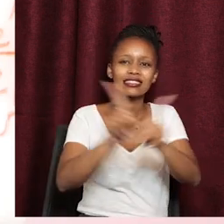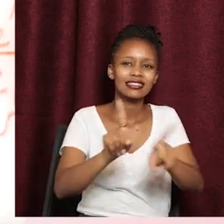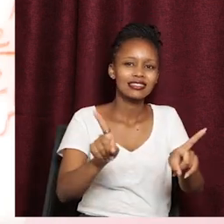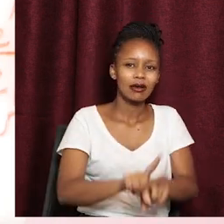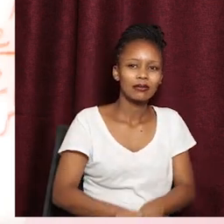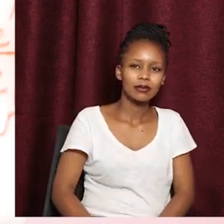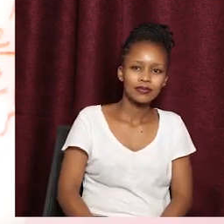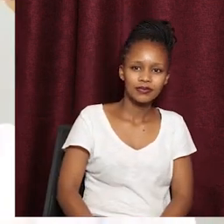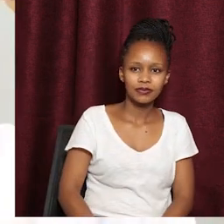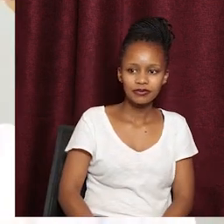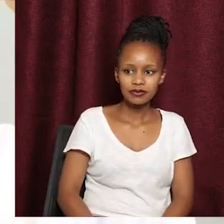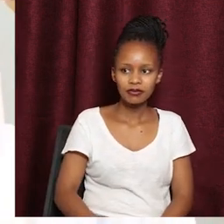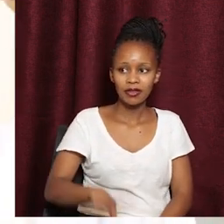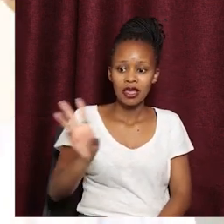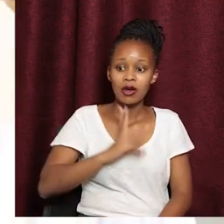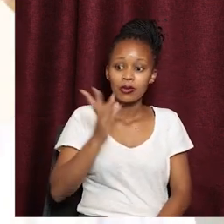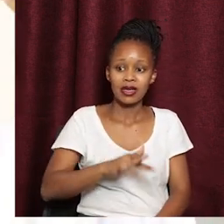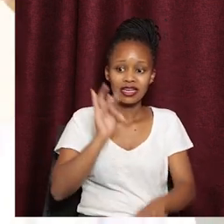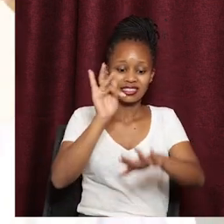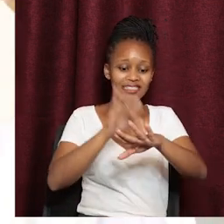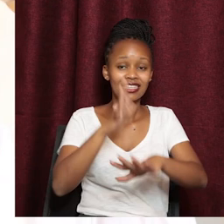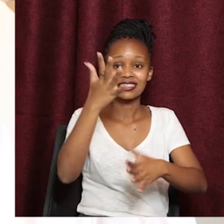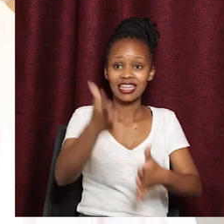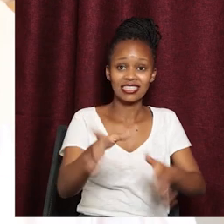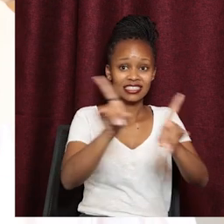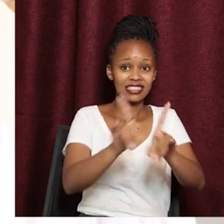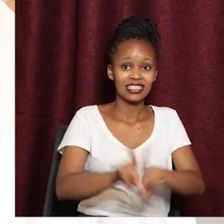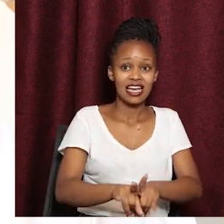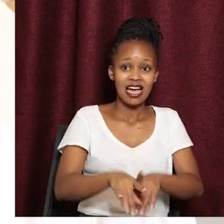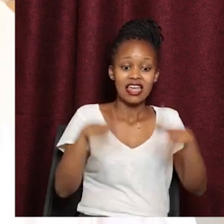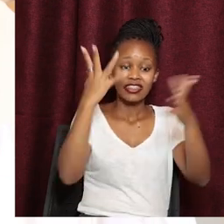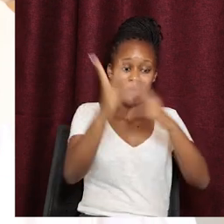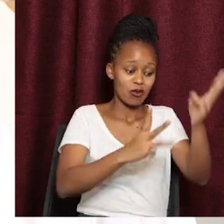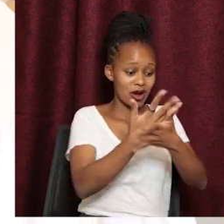We may be attached there. It is the material world.